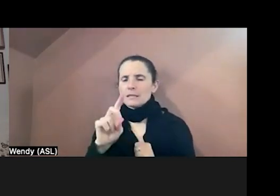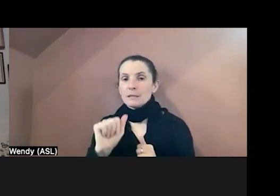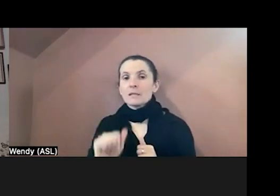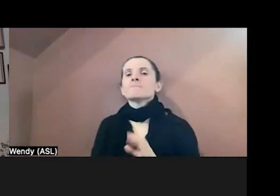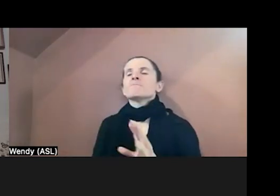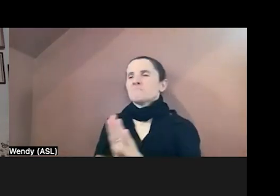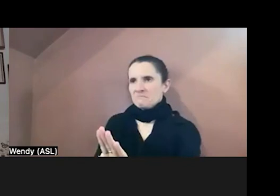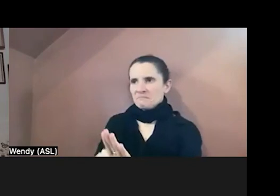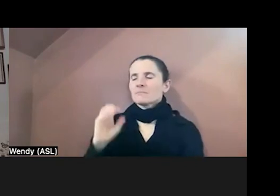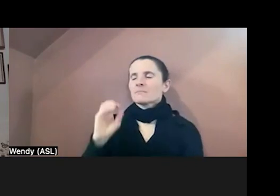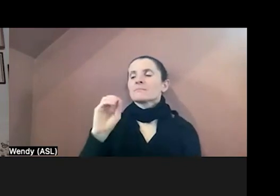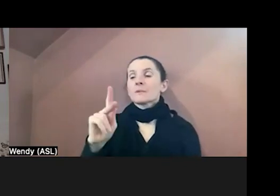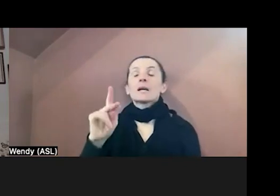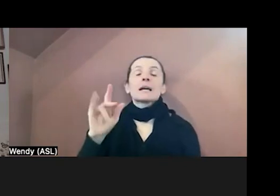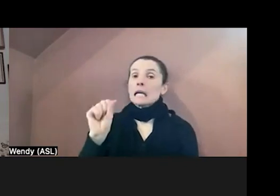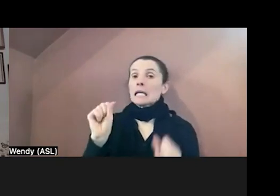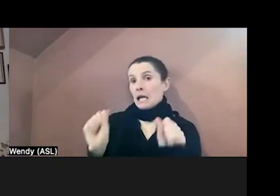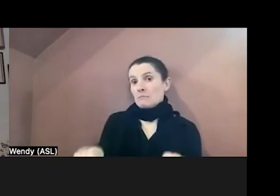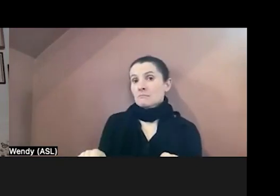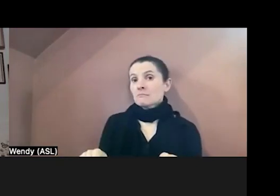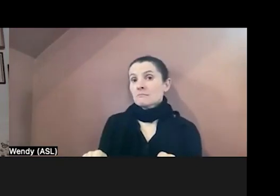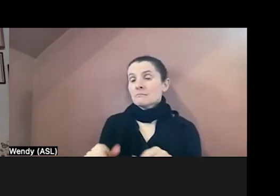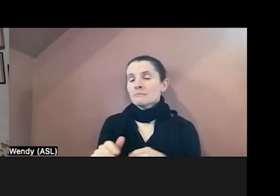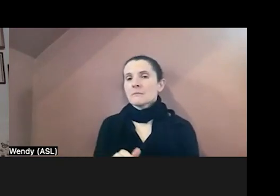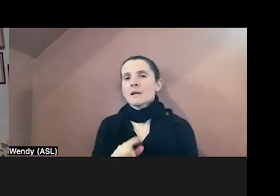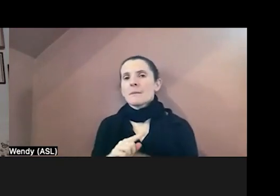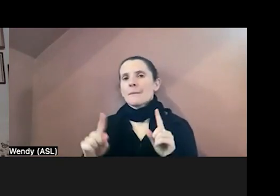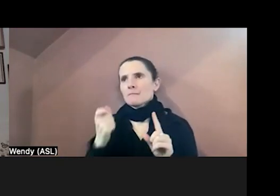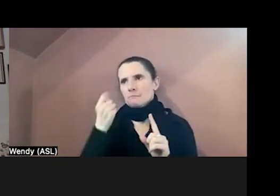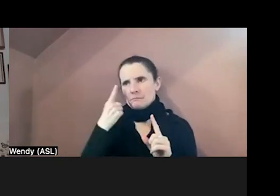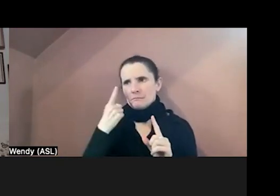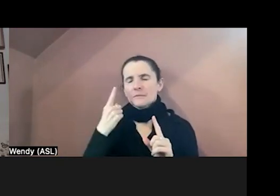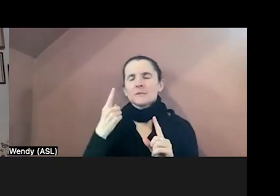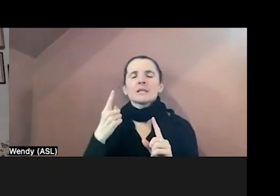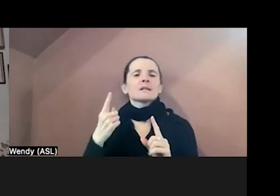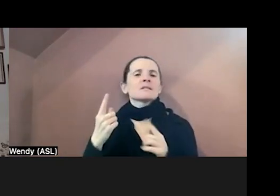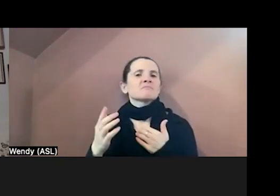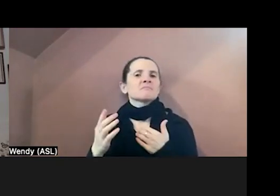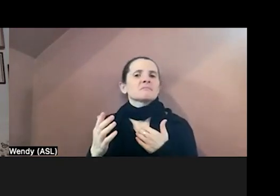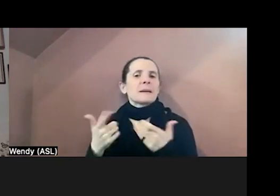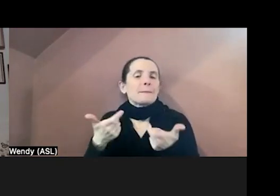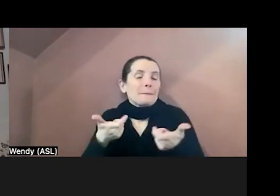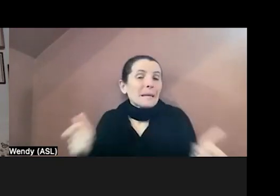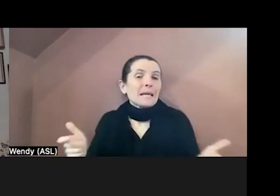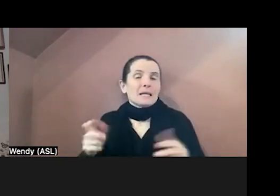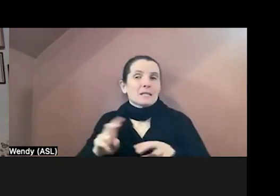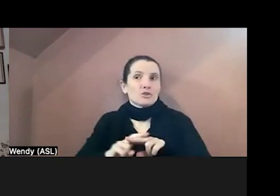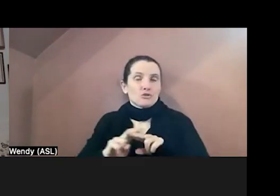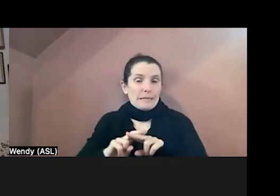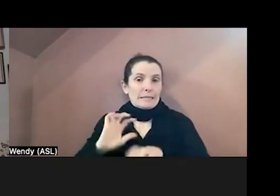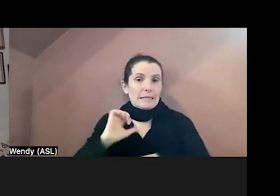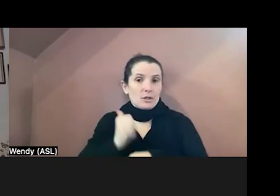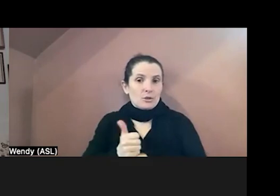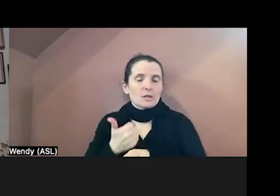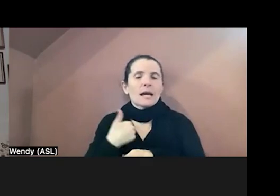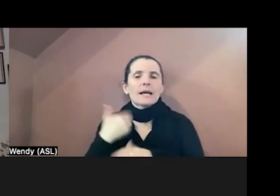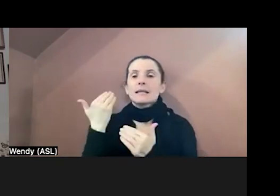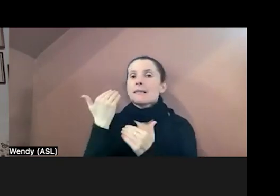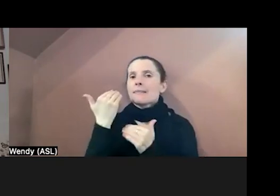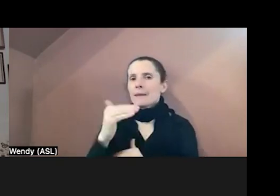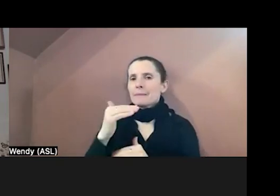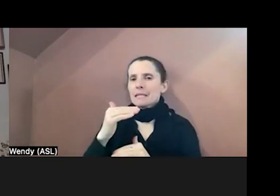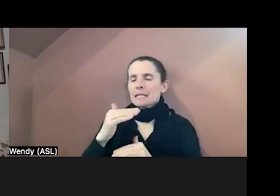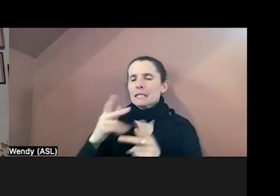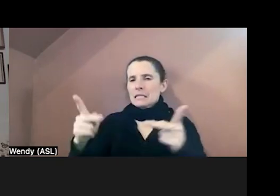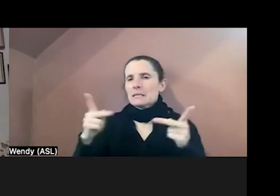this. Even a very big station, railway station, has a limited space compared